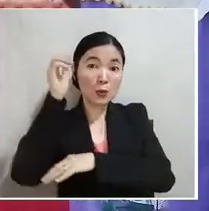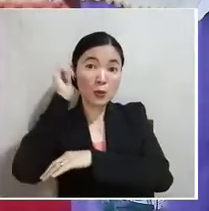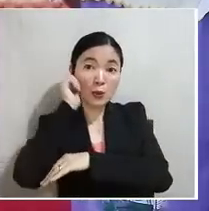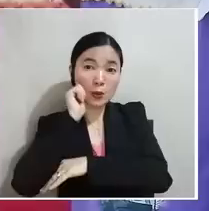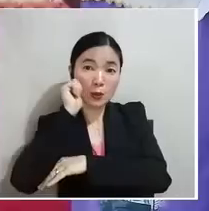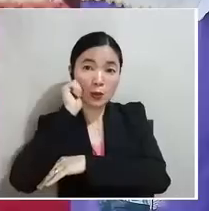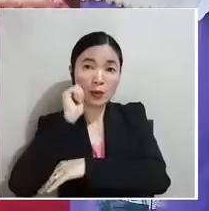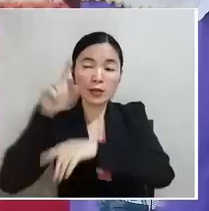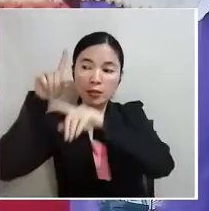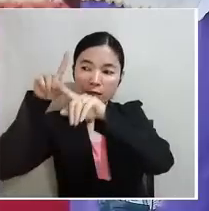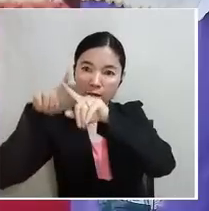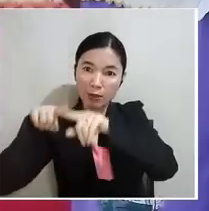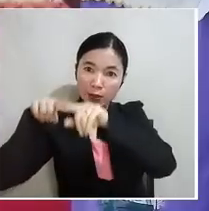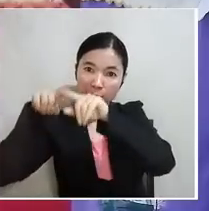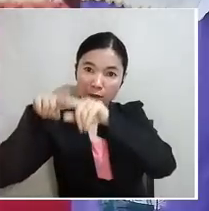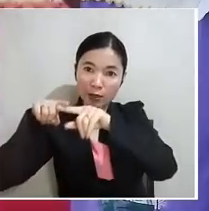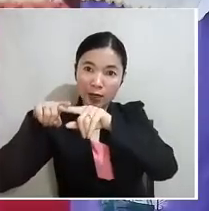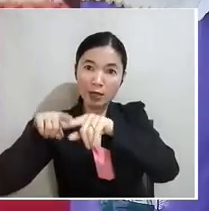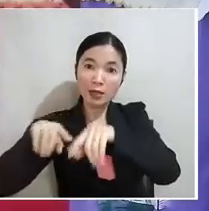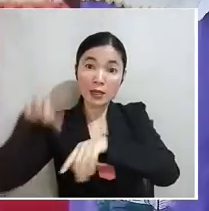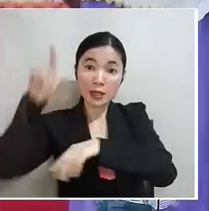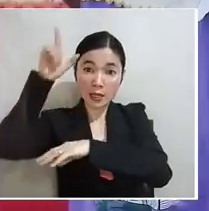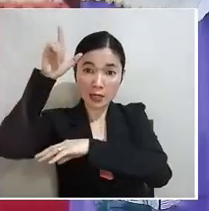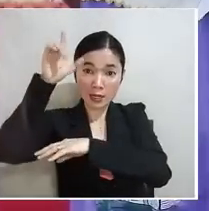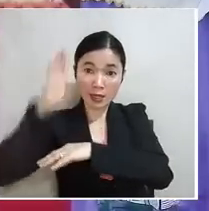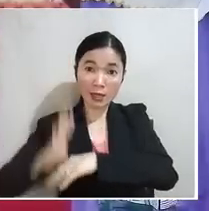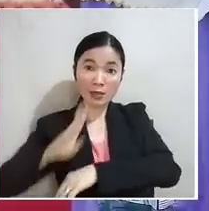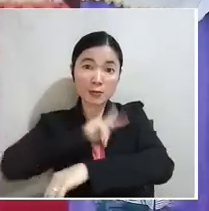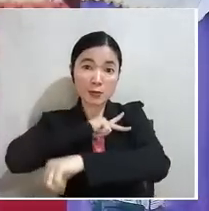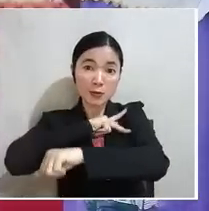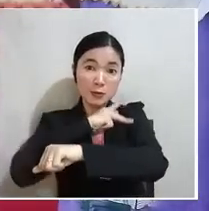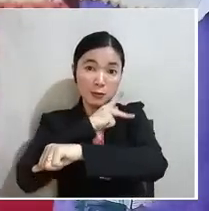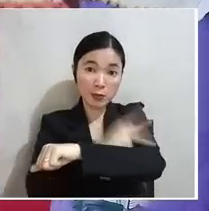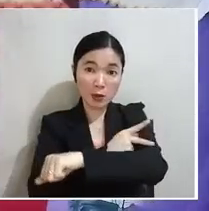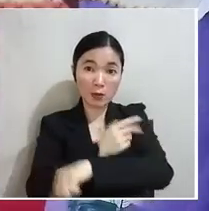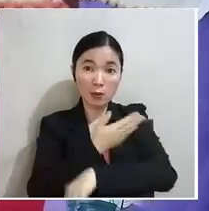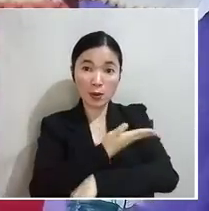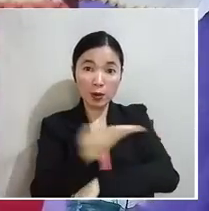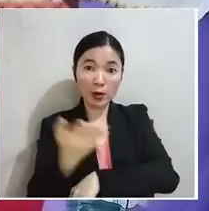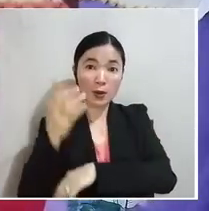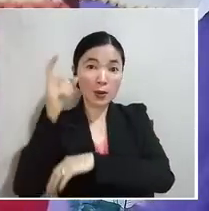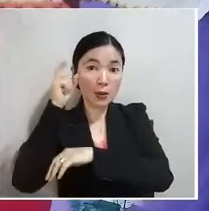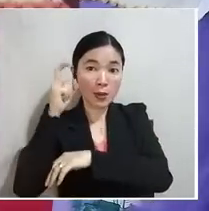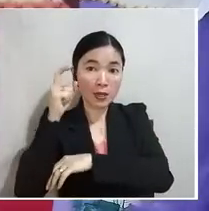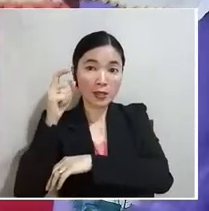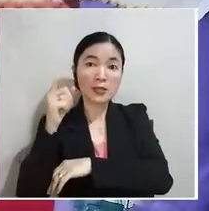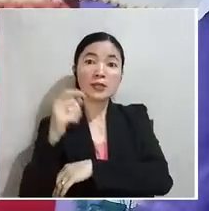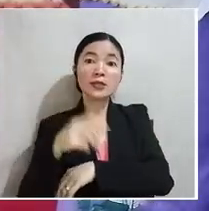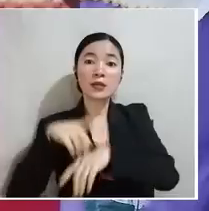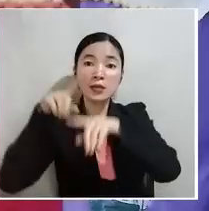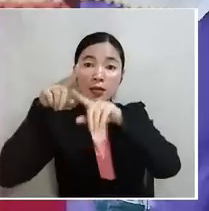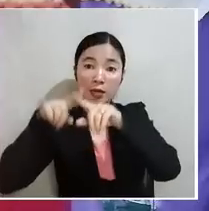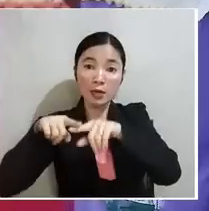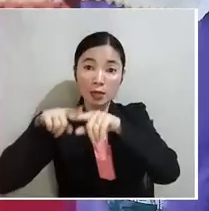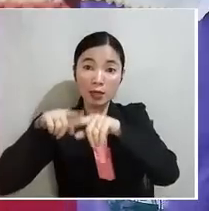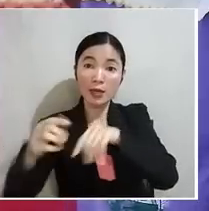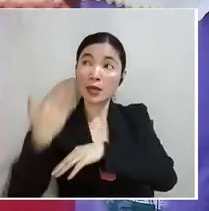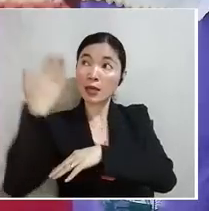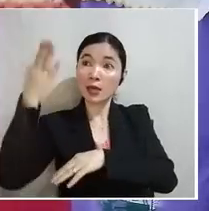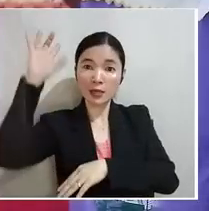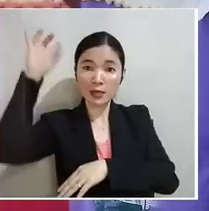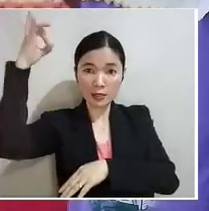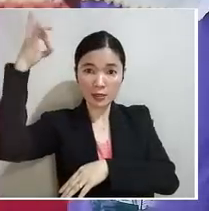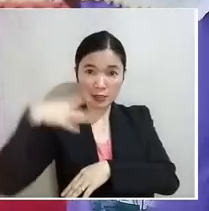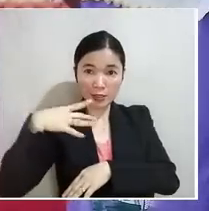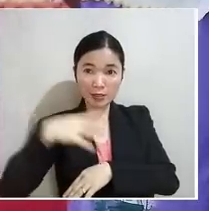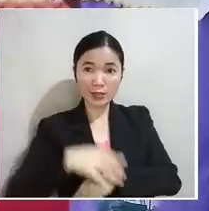rely on His power. We must always rely on His grace.